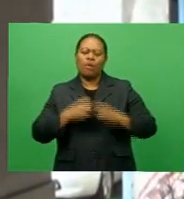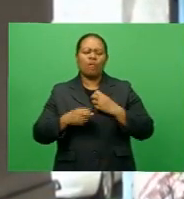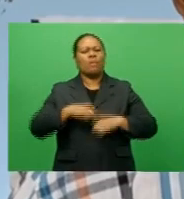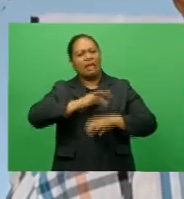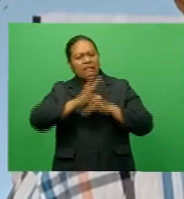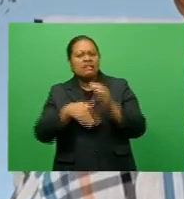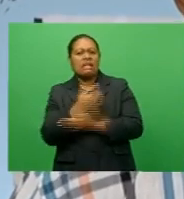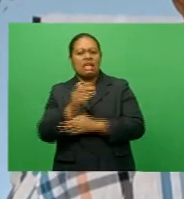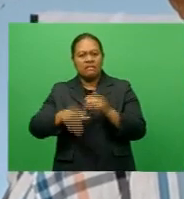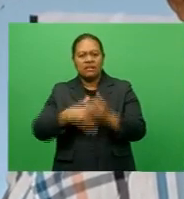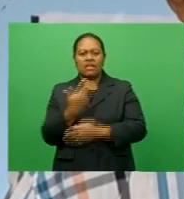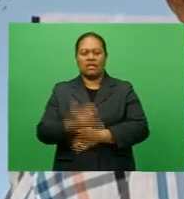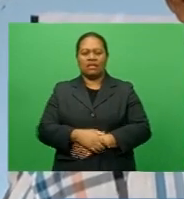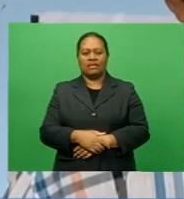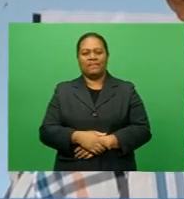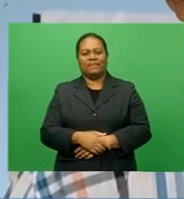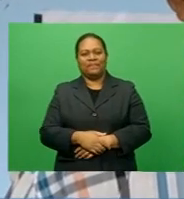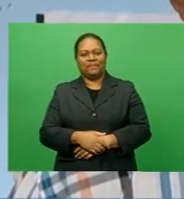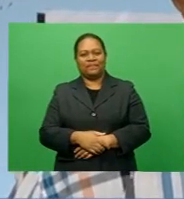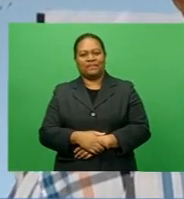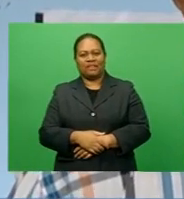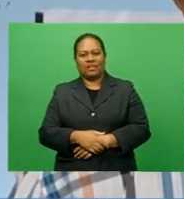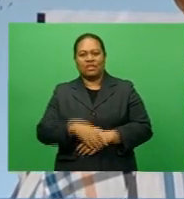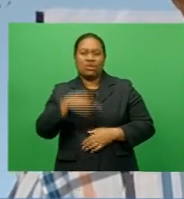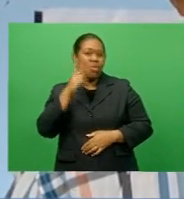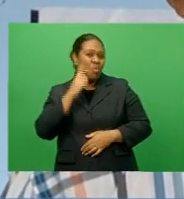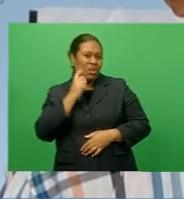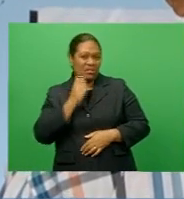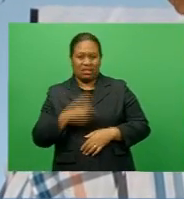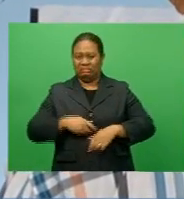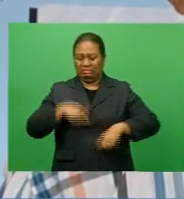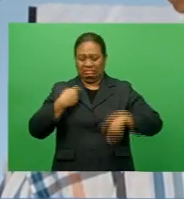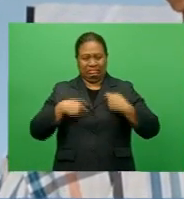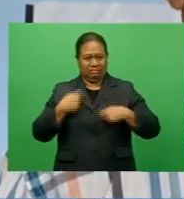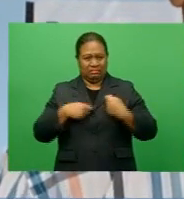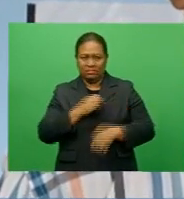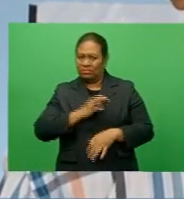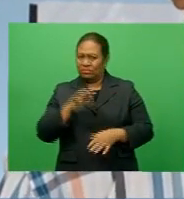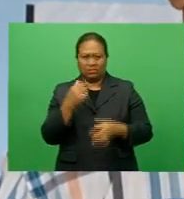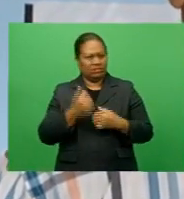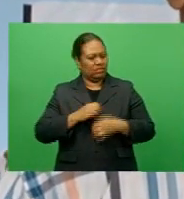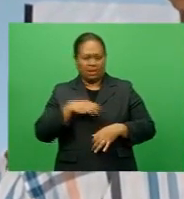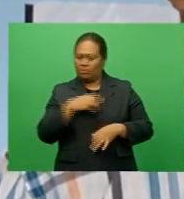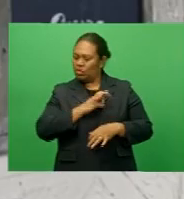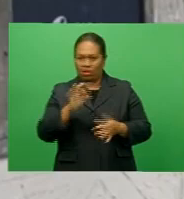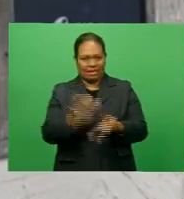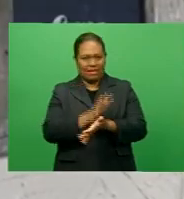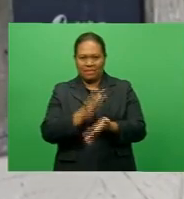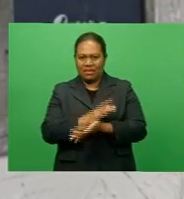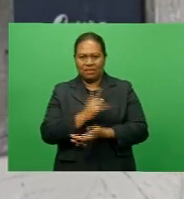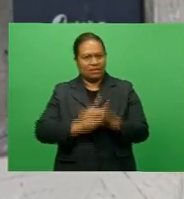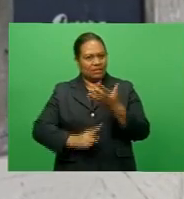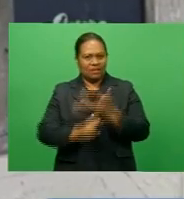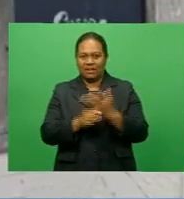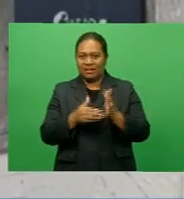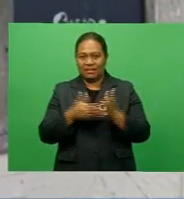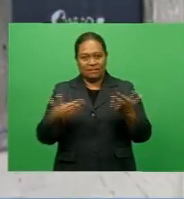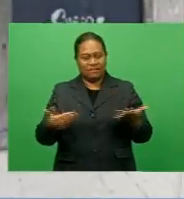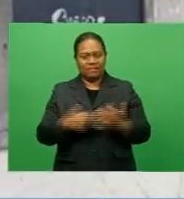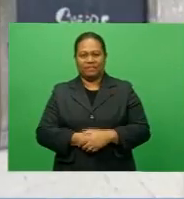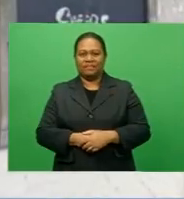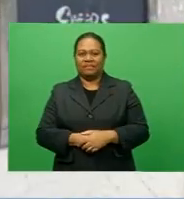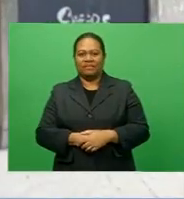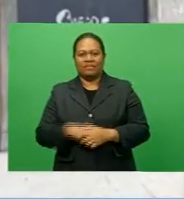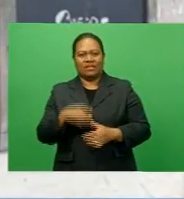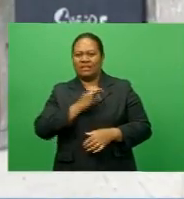day. These water cuts are getting really frustrating and I'm very disappointed. These water cuts are really